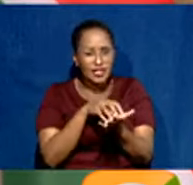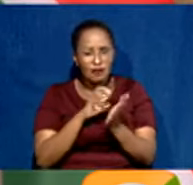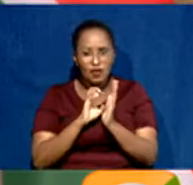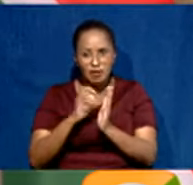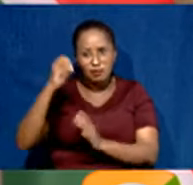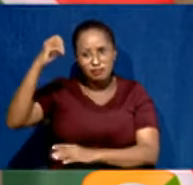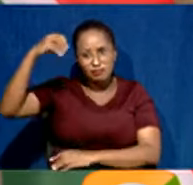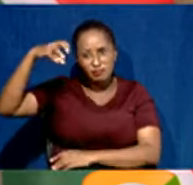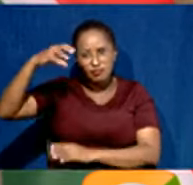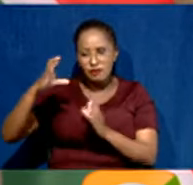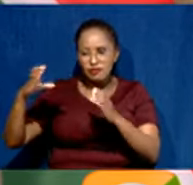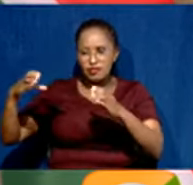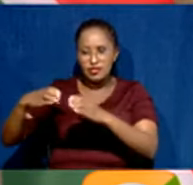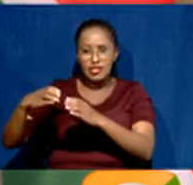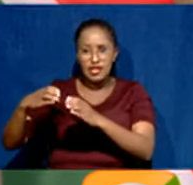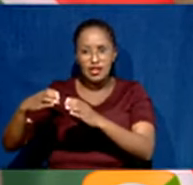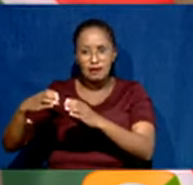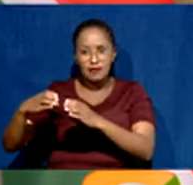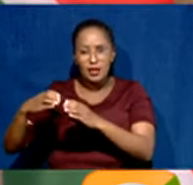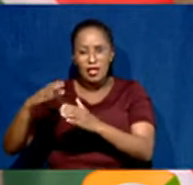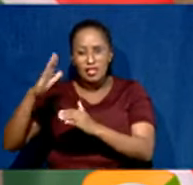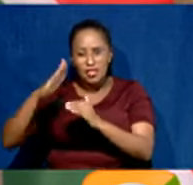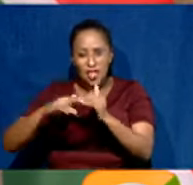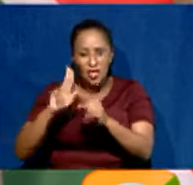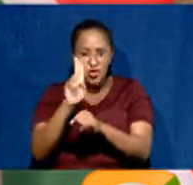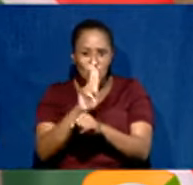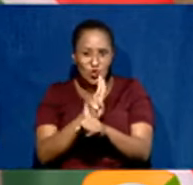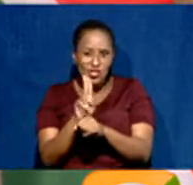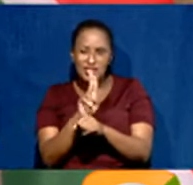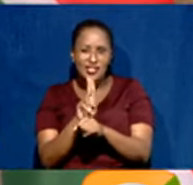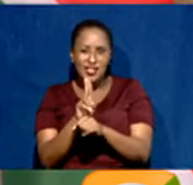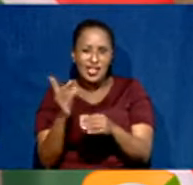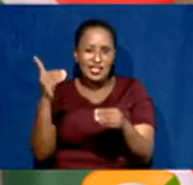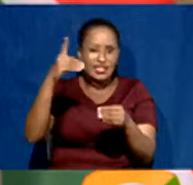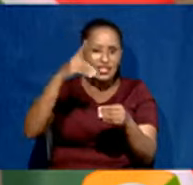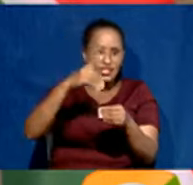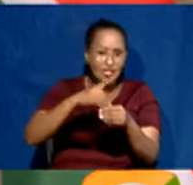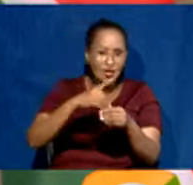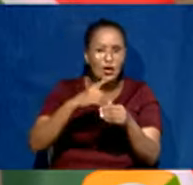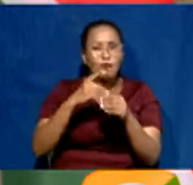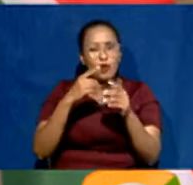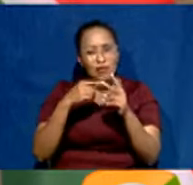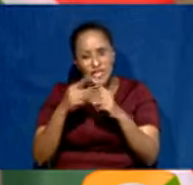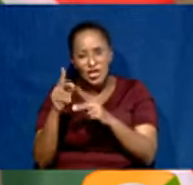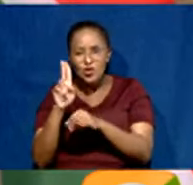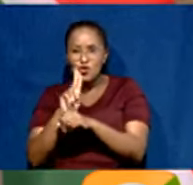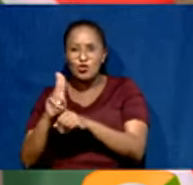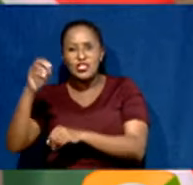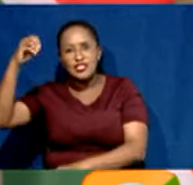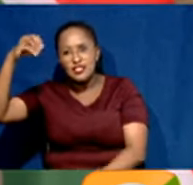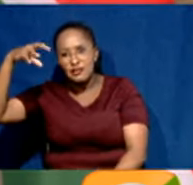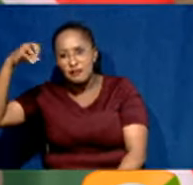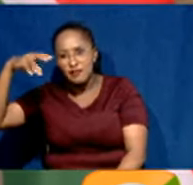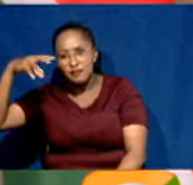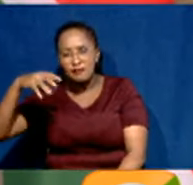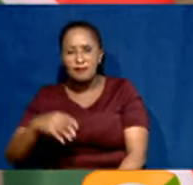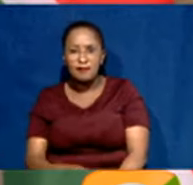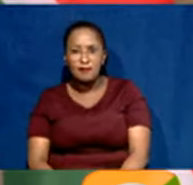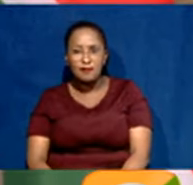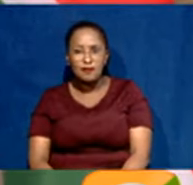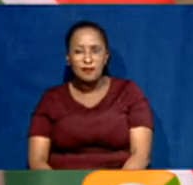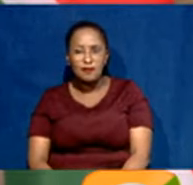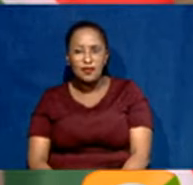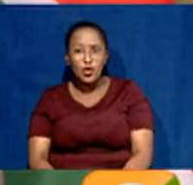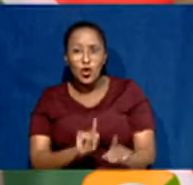electricity for industrial power, so that instead of them powering their mechanism using diesel, they are now using electricity that we are